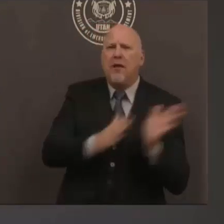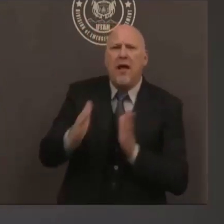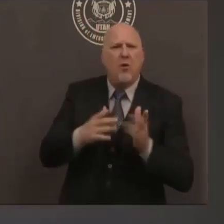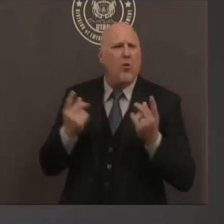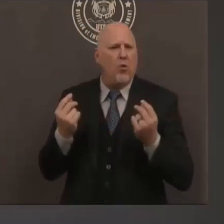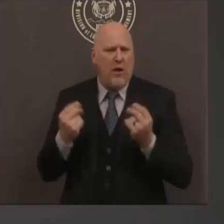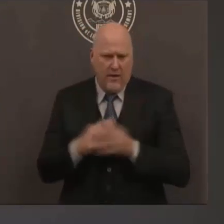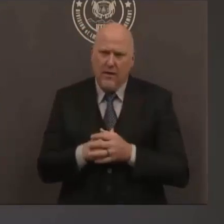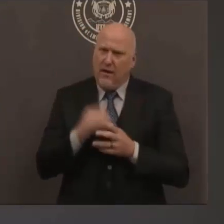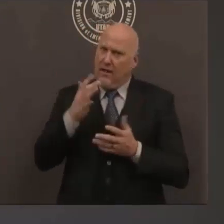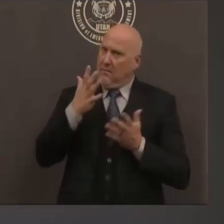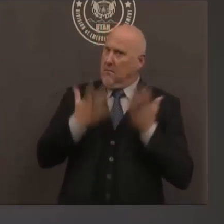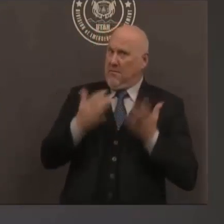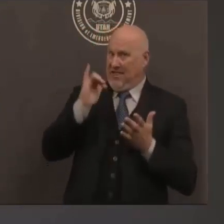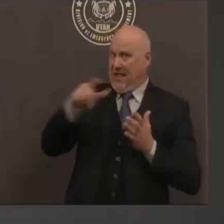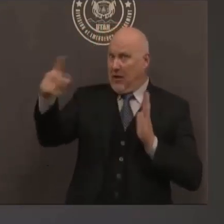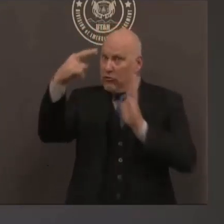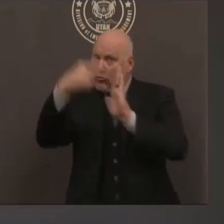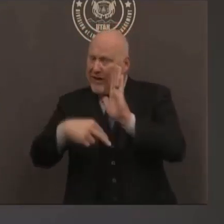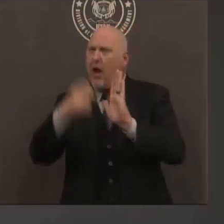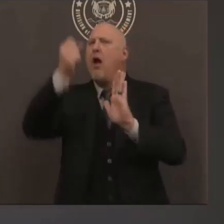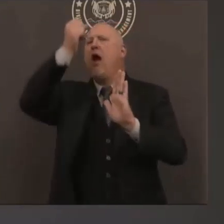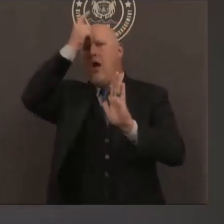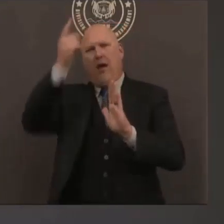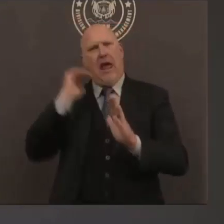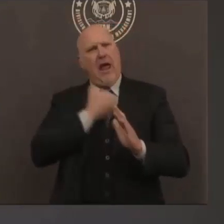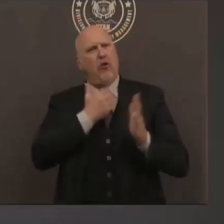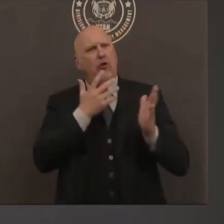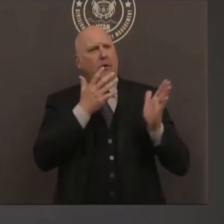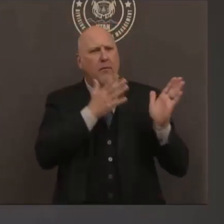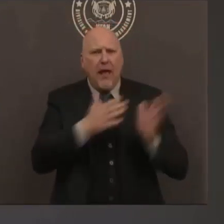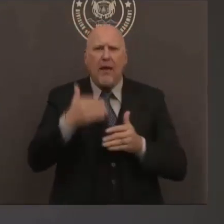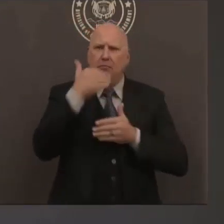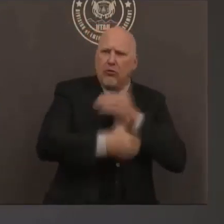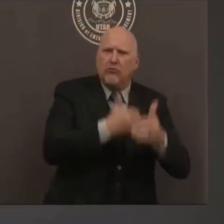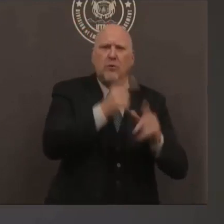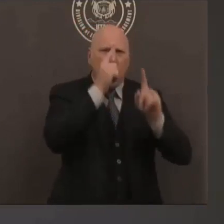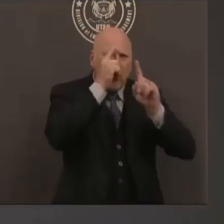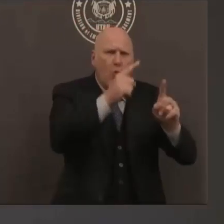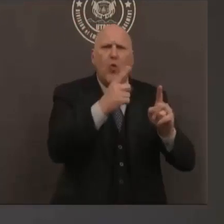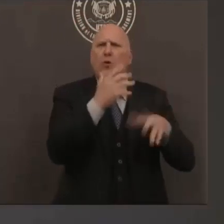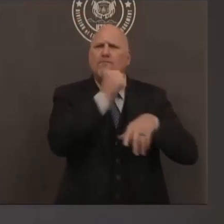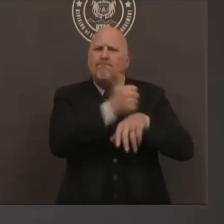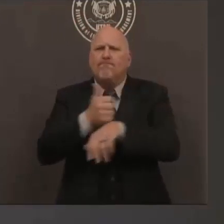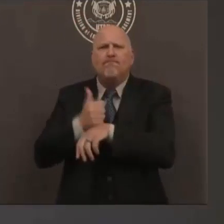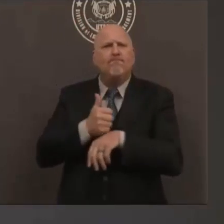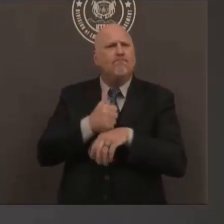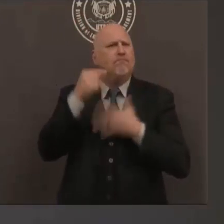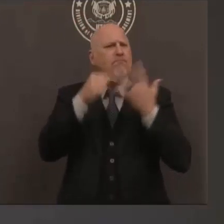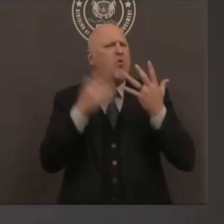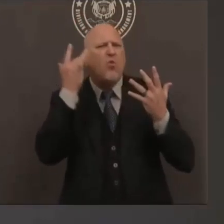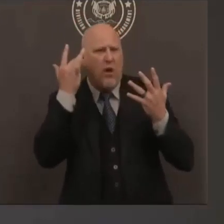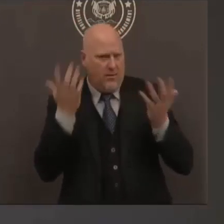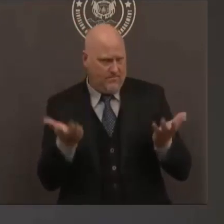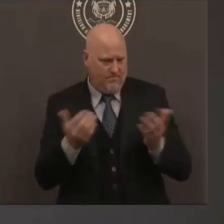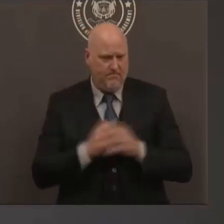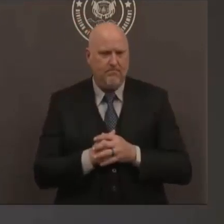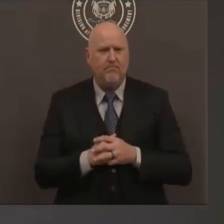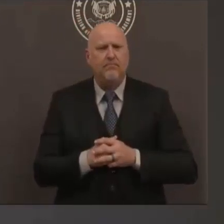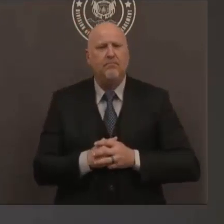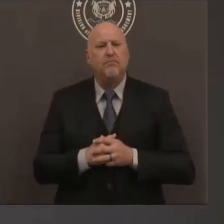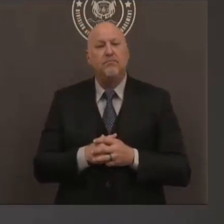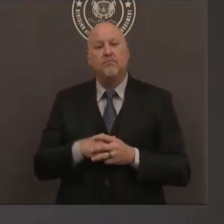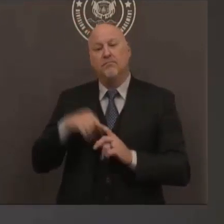you'll find in specific detail in this plan. With this Utah Leads Together plan, we now have the